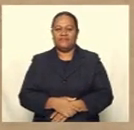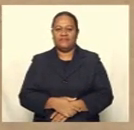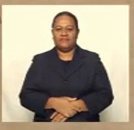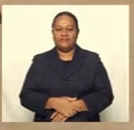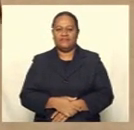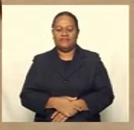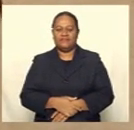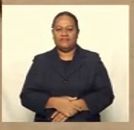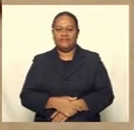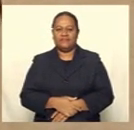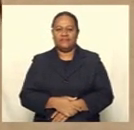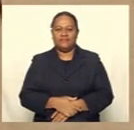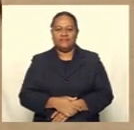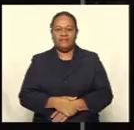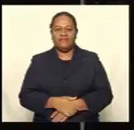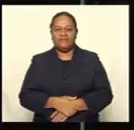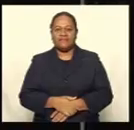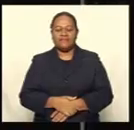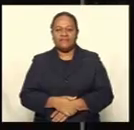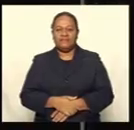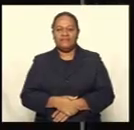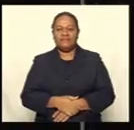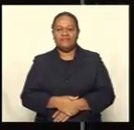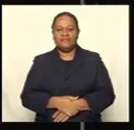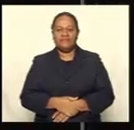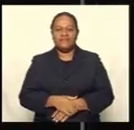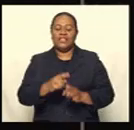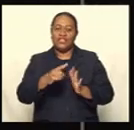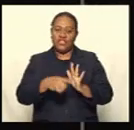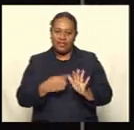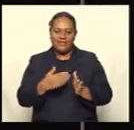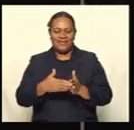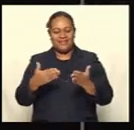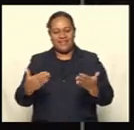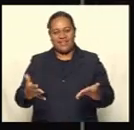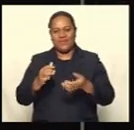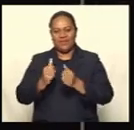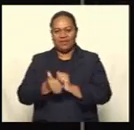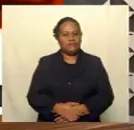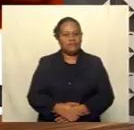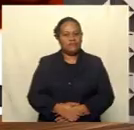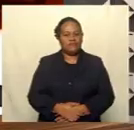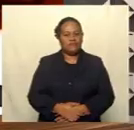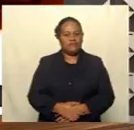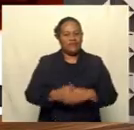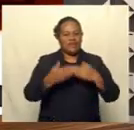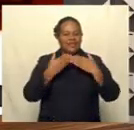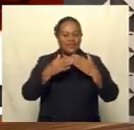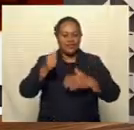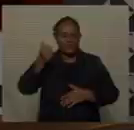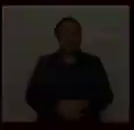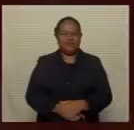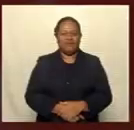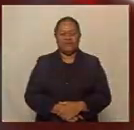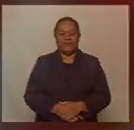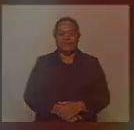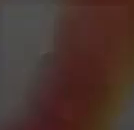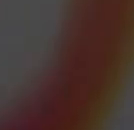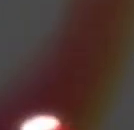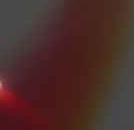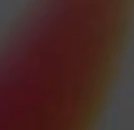Kelly Badala, FBC News. Jamie's up next with the latest in sports. Thank you and good evening. Ahead in sports.